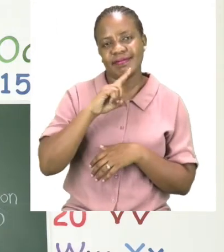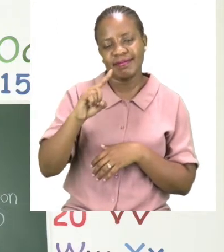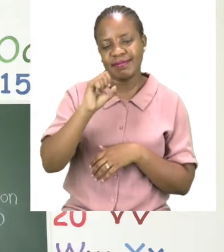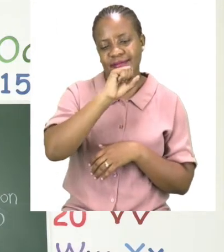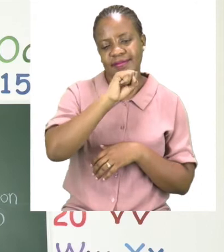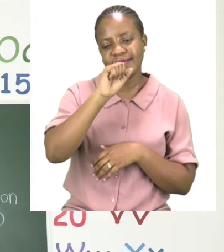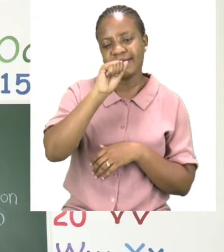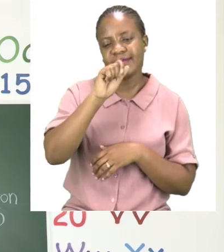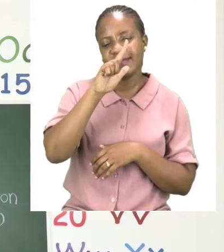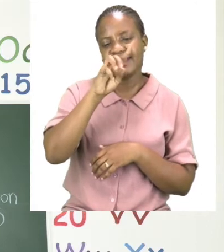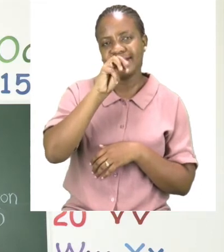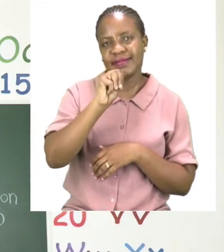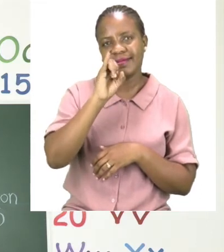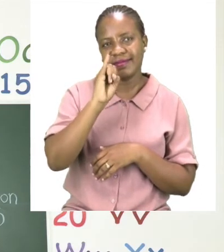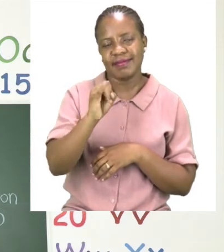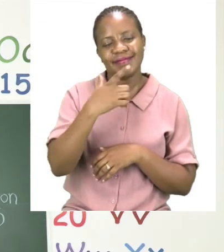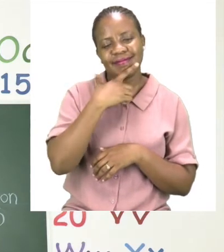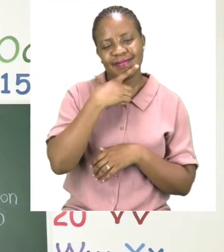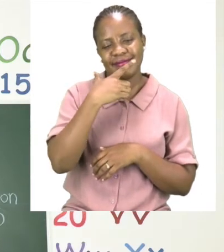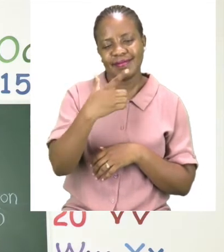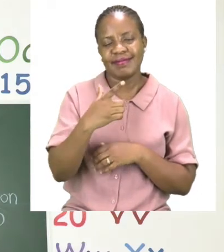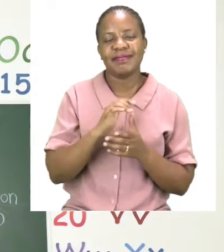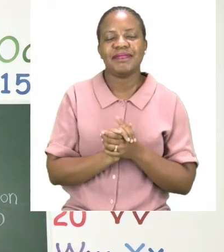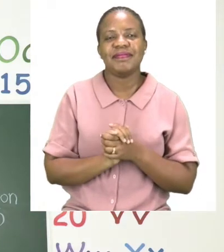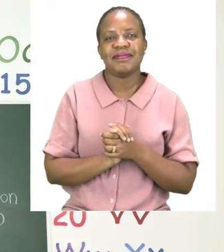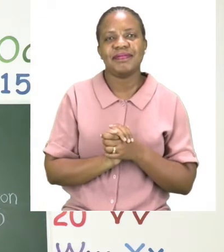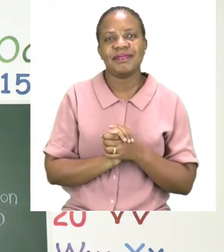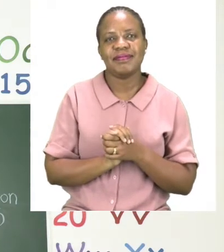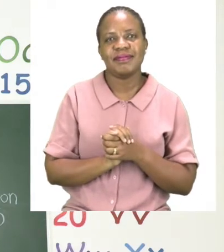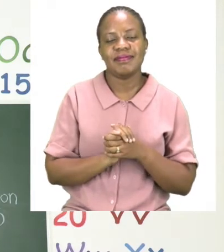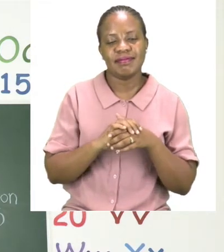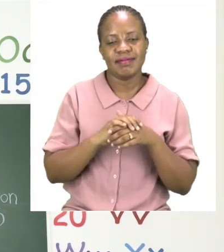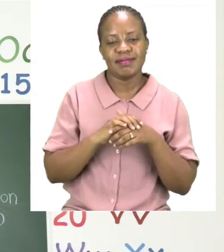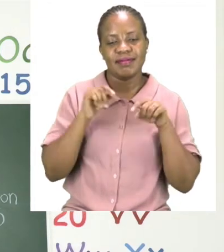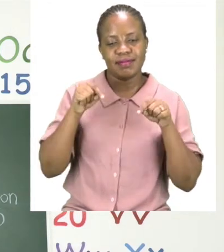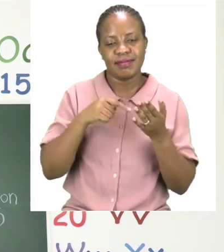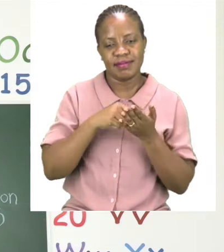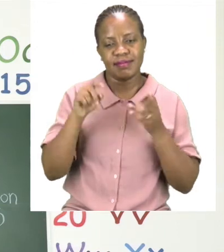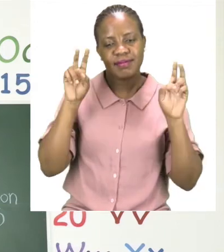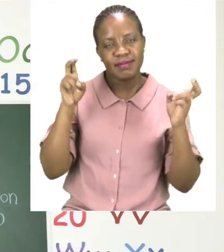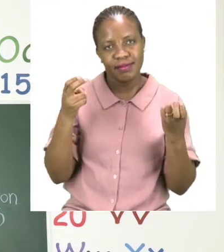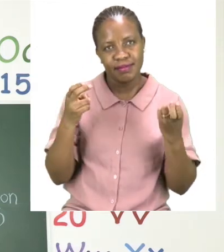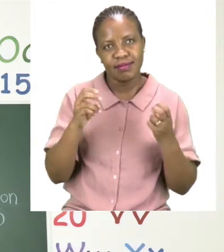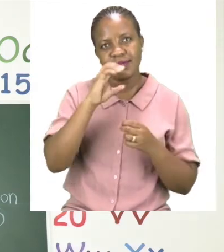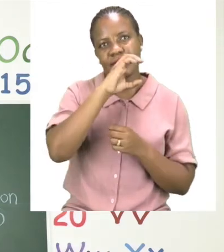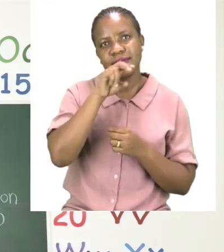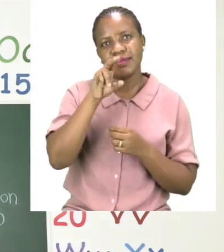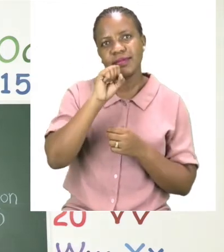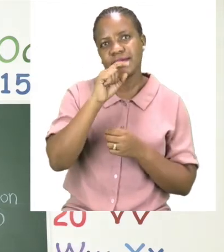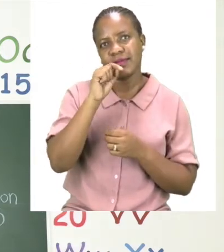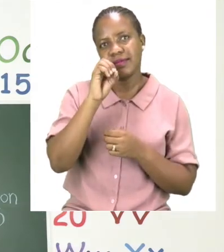Mutsa and thank you so much for joining me today. Our theme this week is